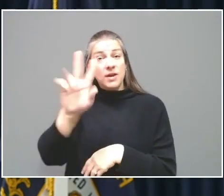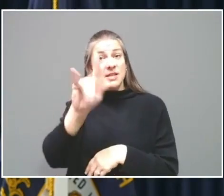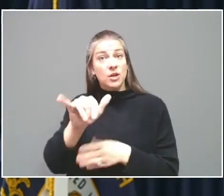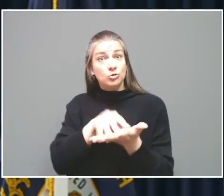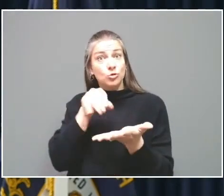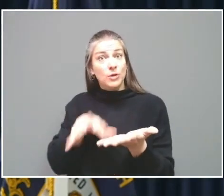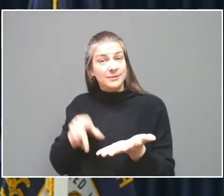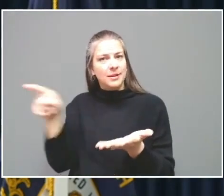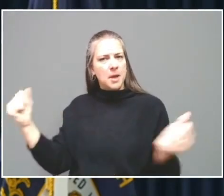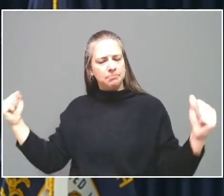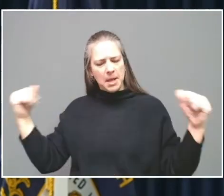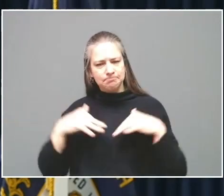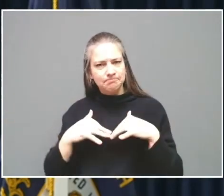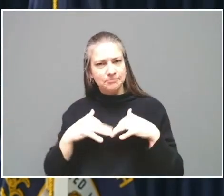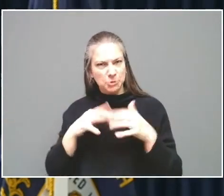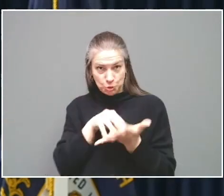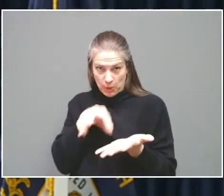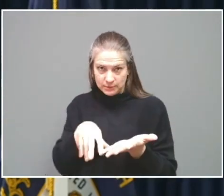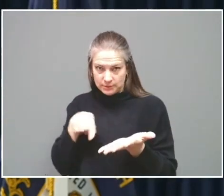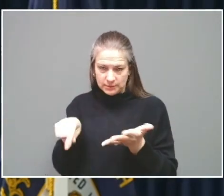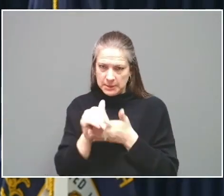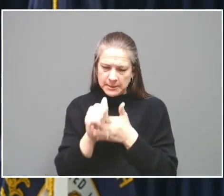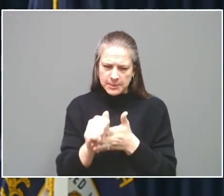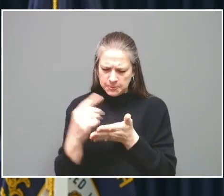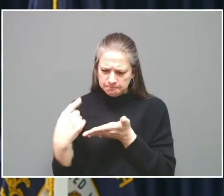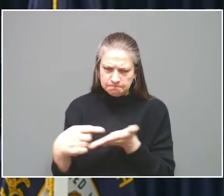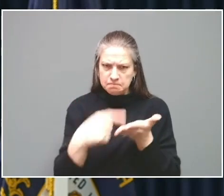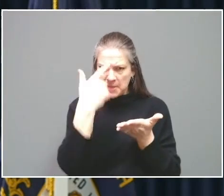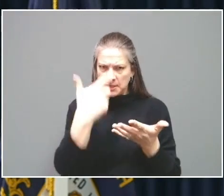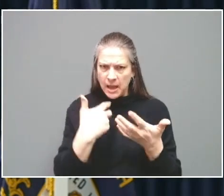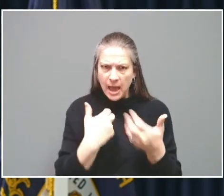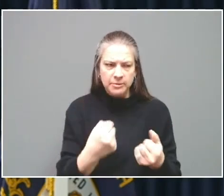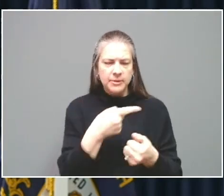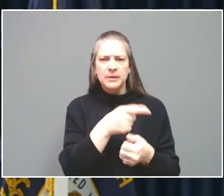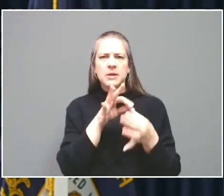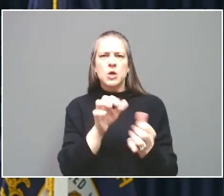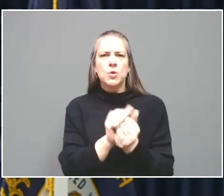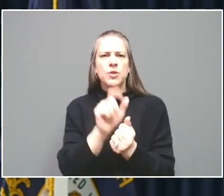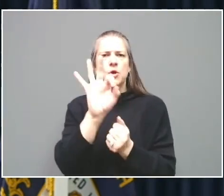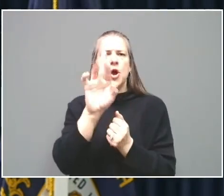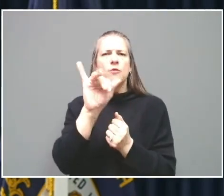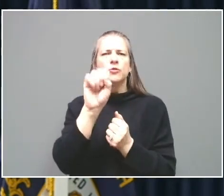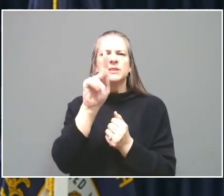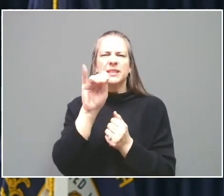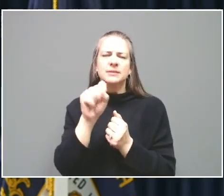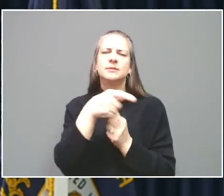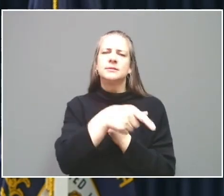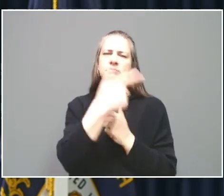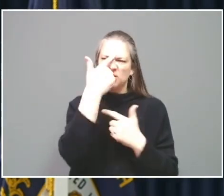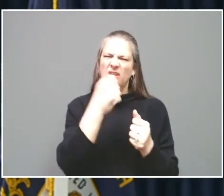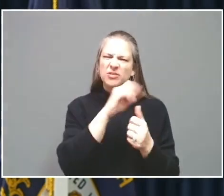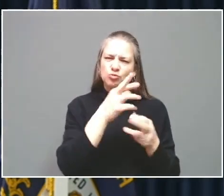educational cooperatives, our Division of Friskies, the Family Resource Youth Service Centers, and the Kentucky Department of